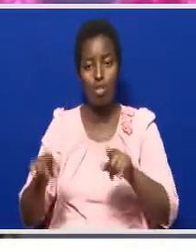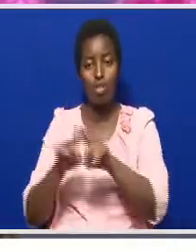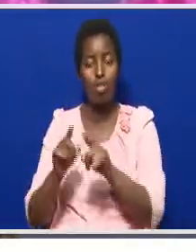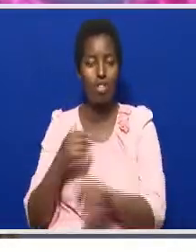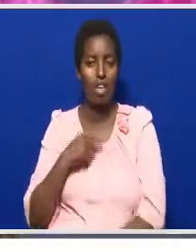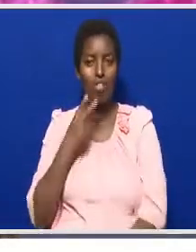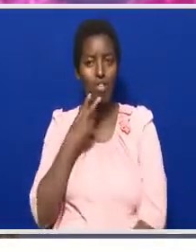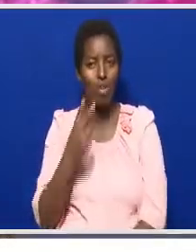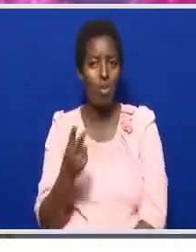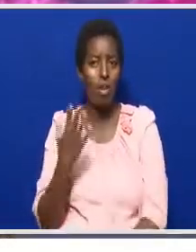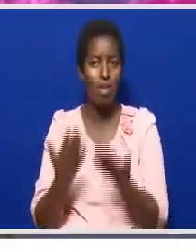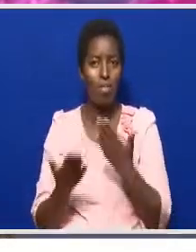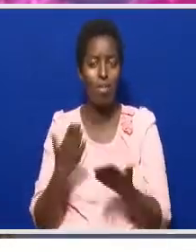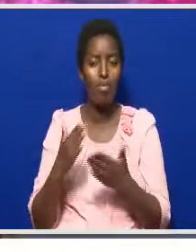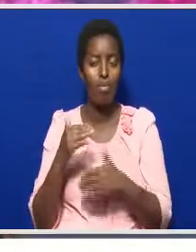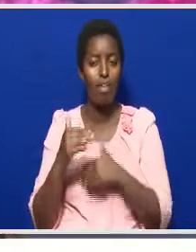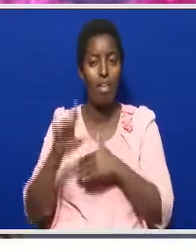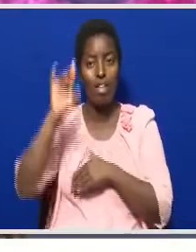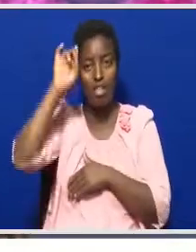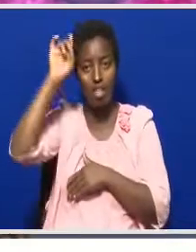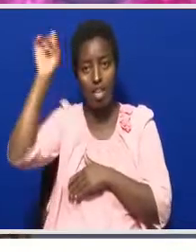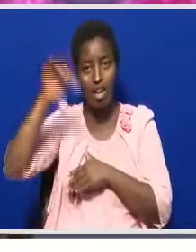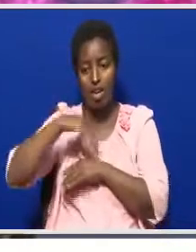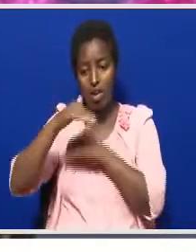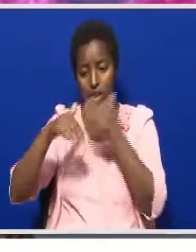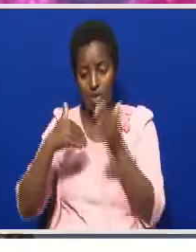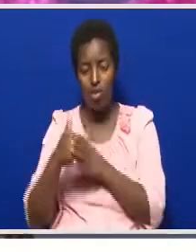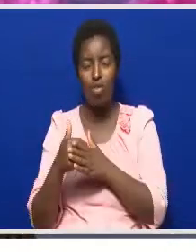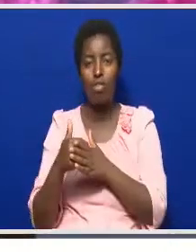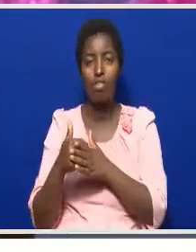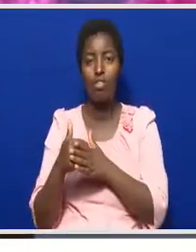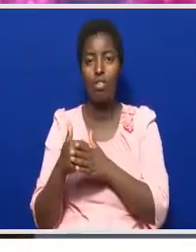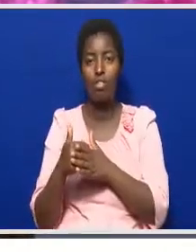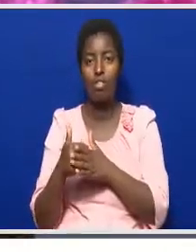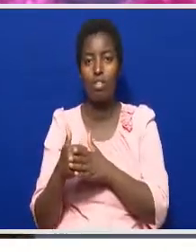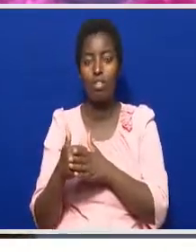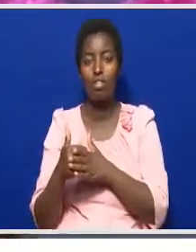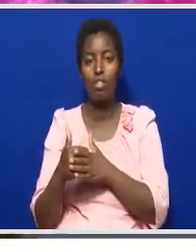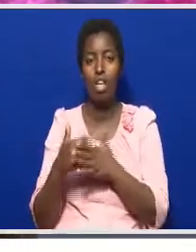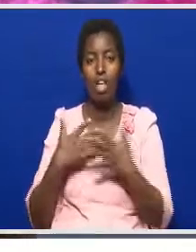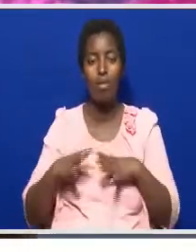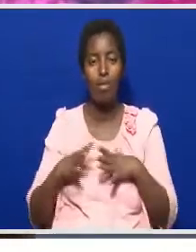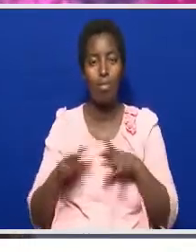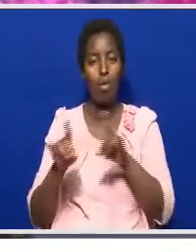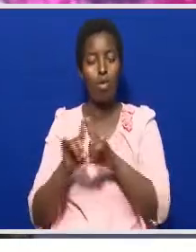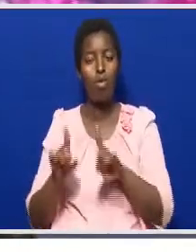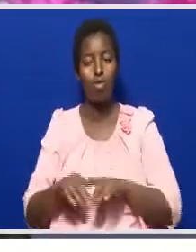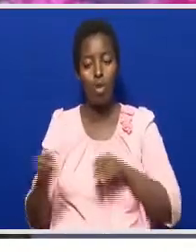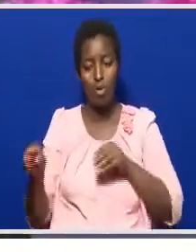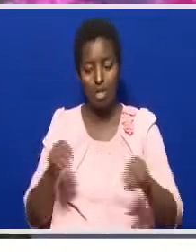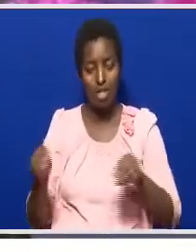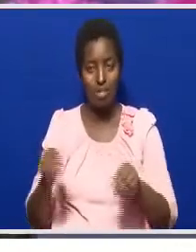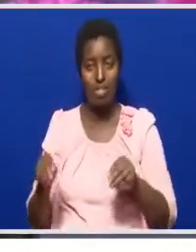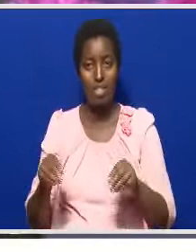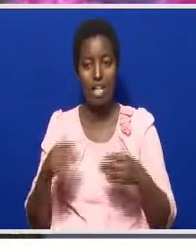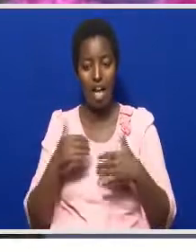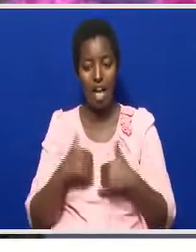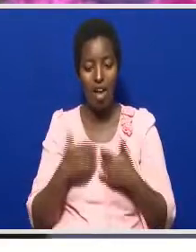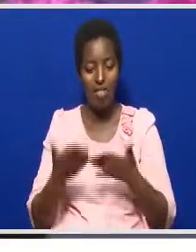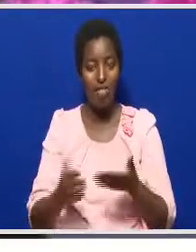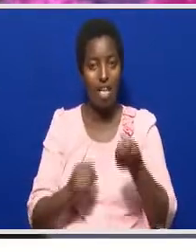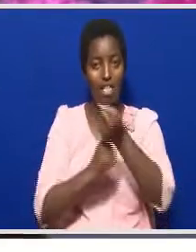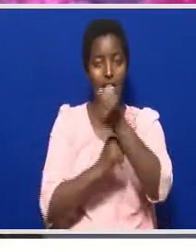200 cut across Nyandarua yote. Niko na wale wako na disability kama huyu, niko na yeye